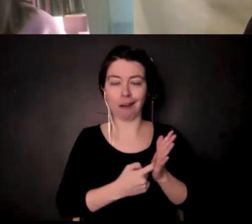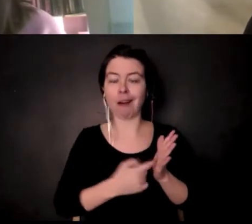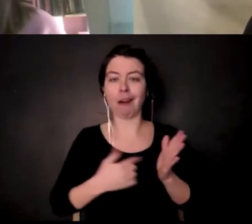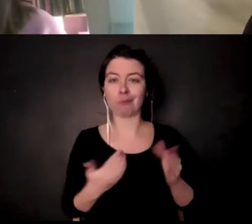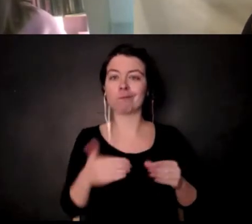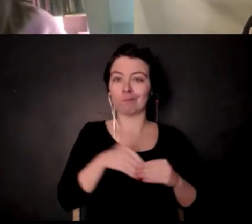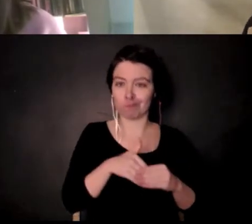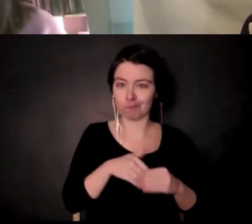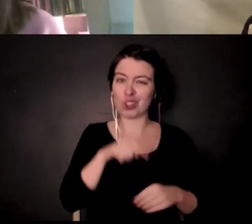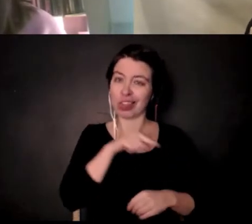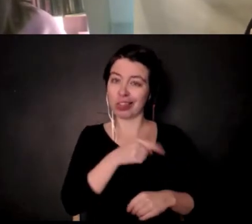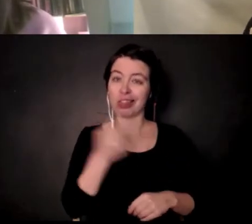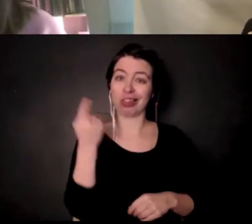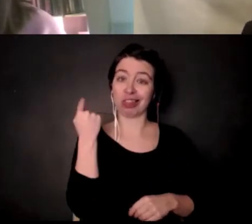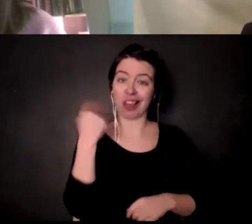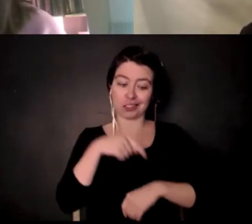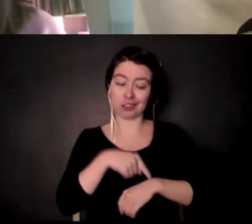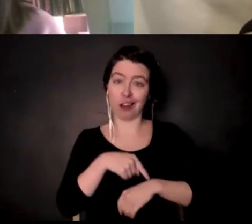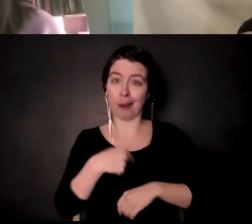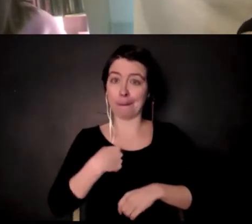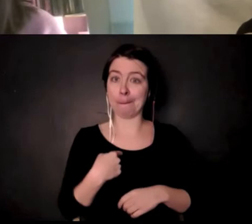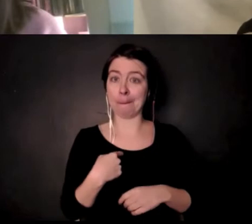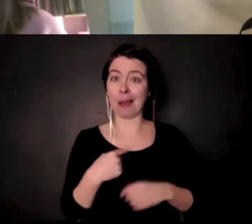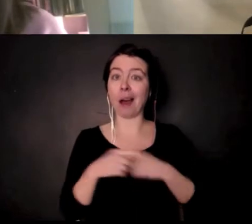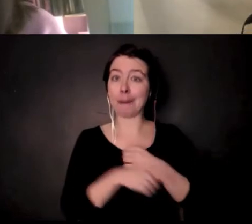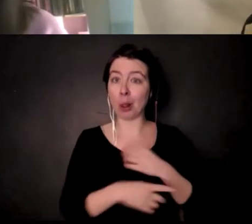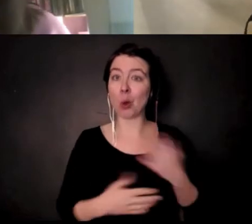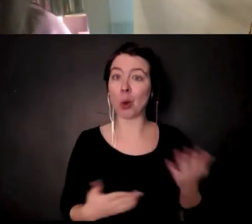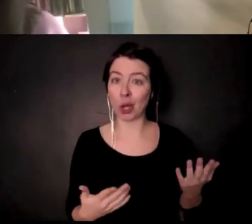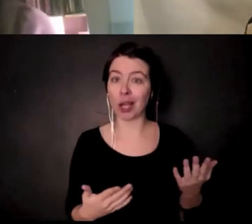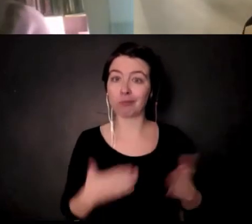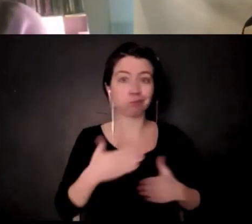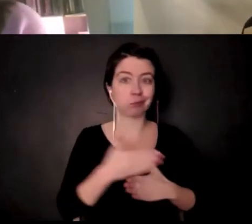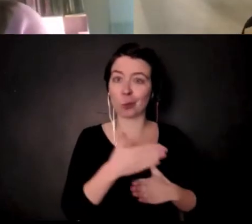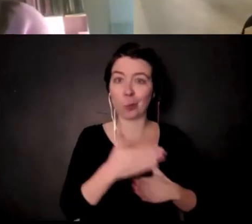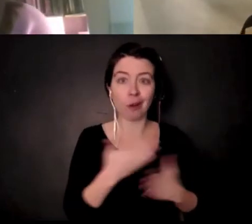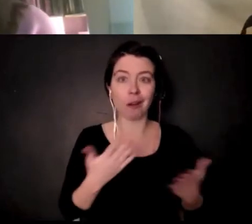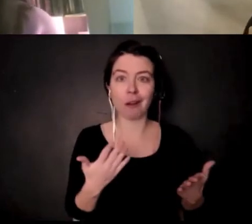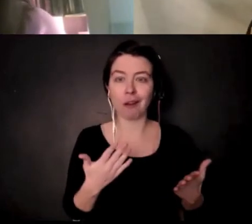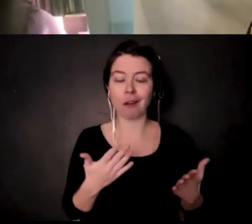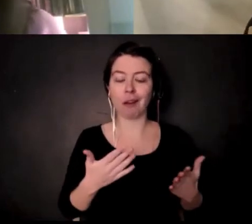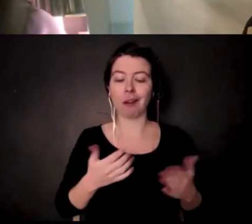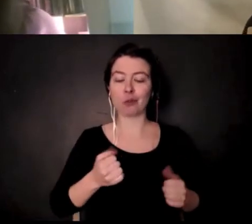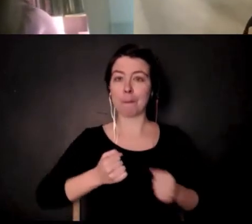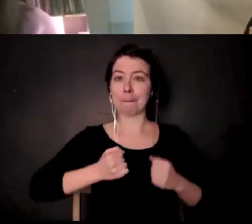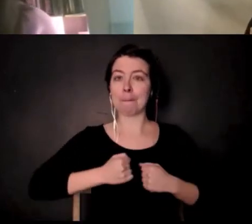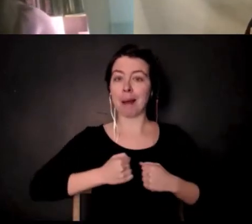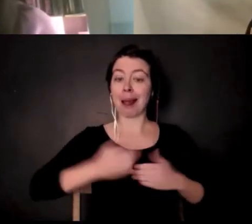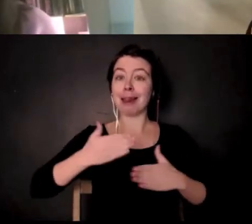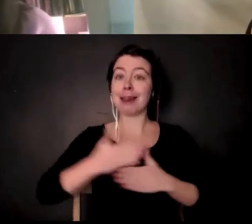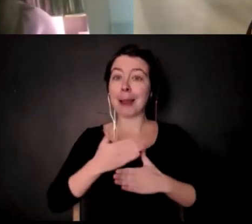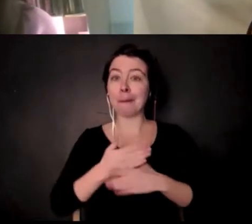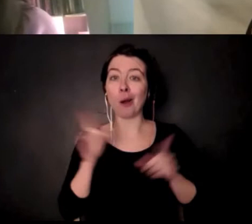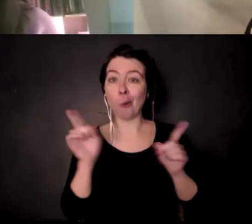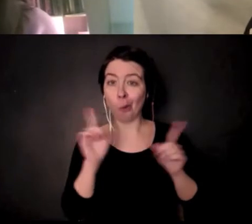and a lot of my work, my labor, was care work for my grandparents, specifically my grandma. And I